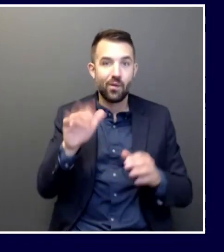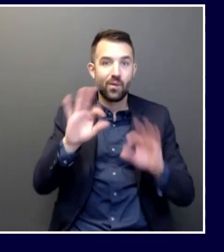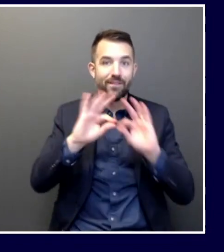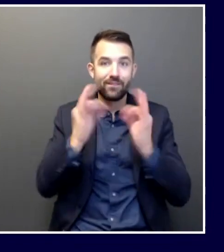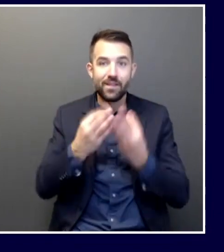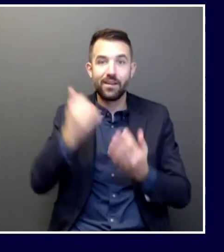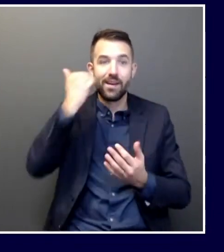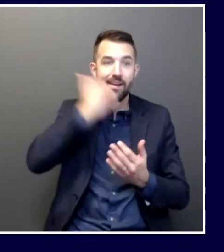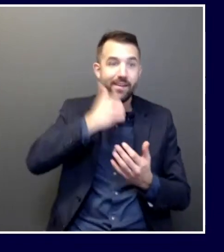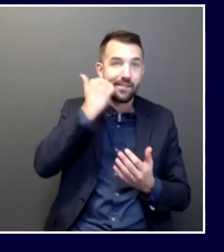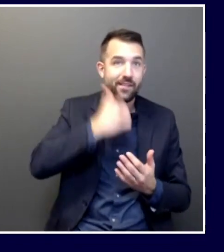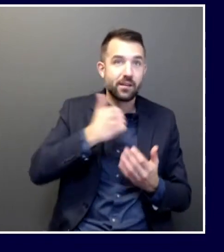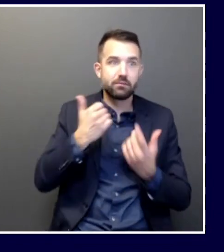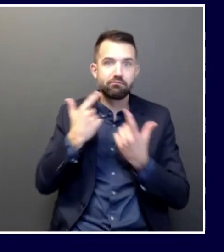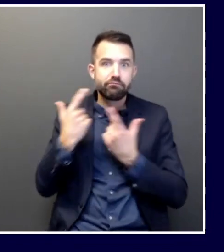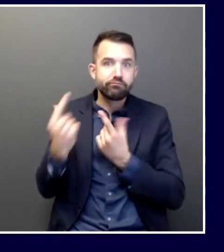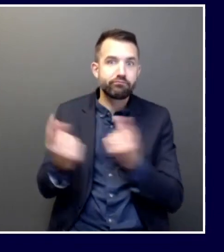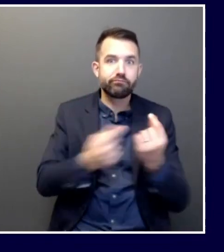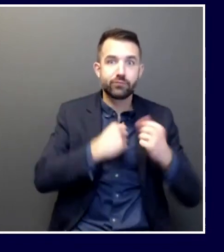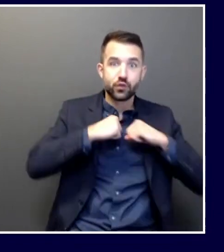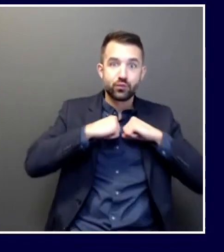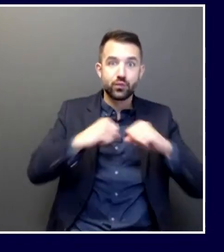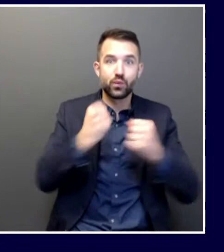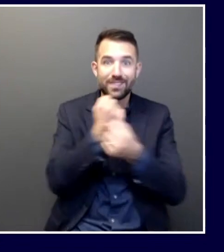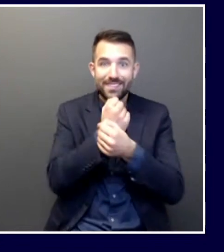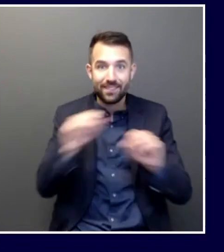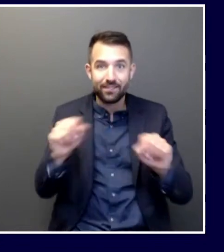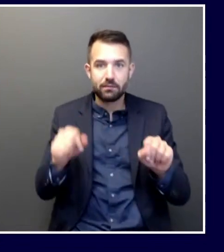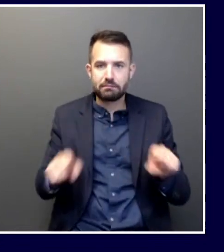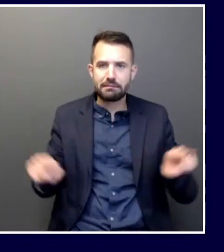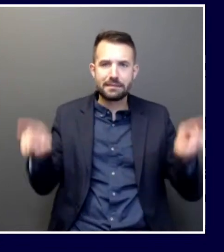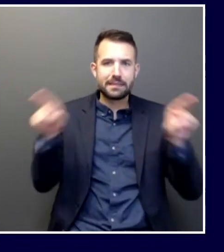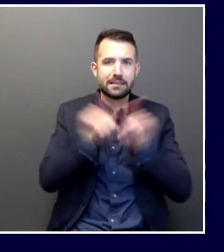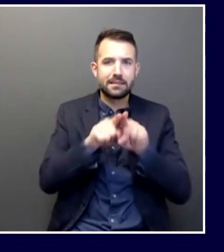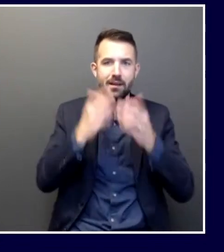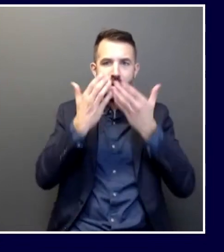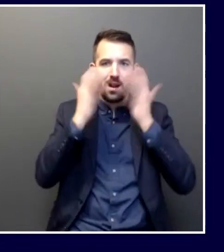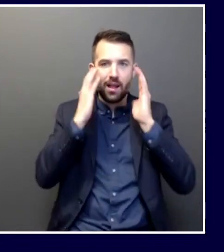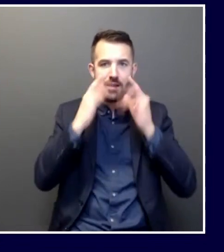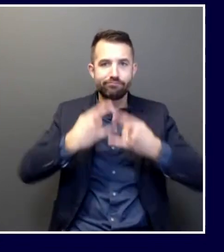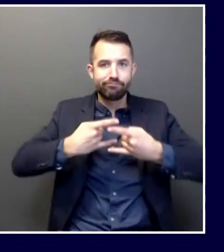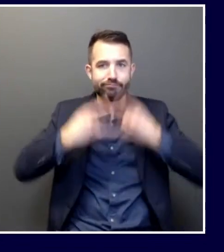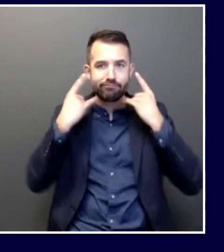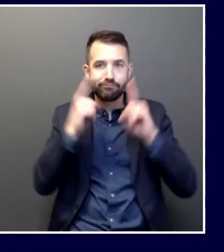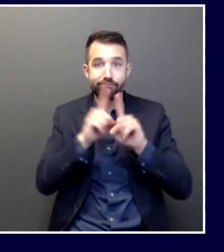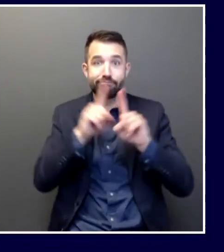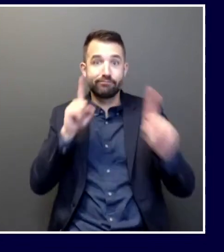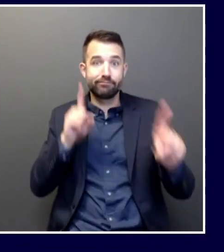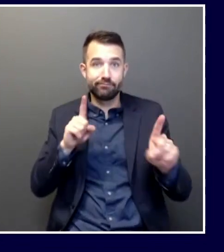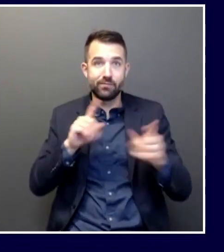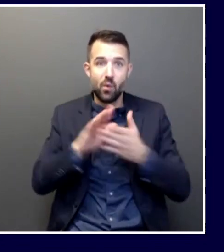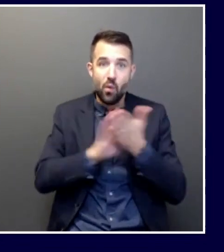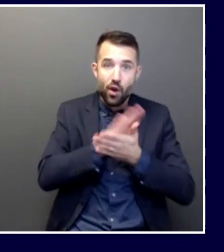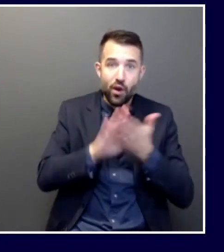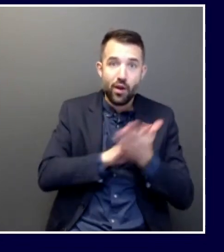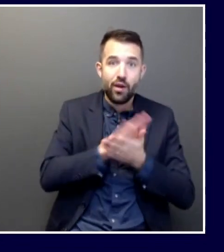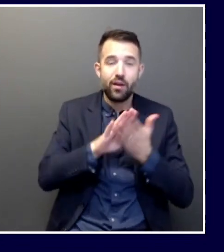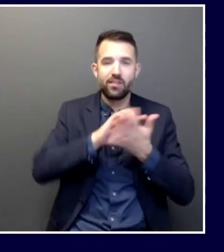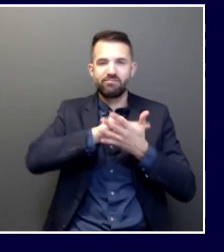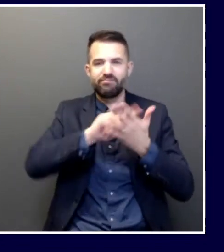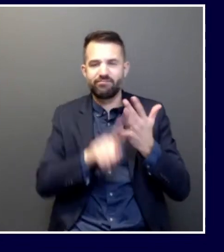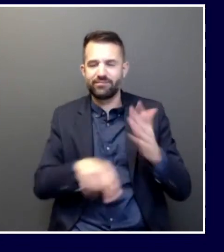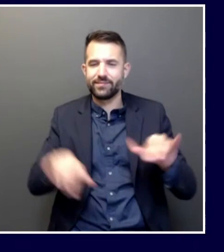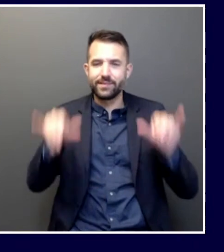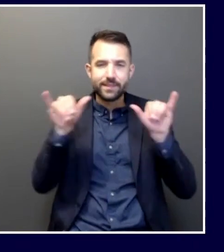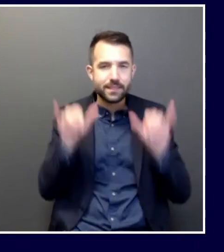any other outdoor activity are the ones that you should be looking at for this Sunday. Keeping things outside, of course. You're going to